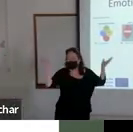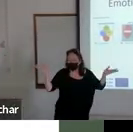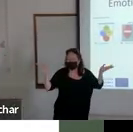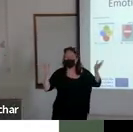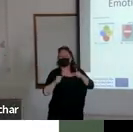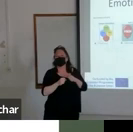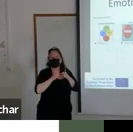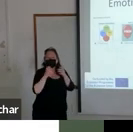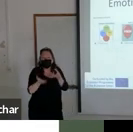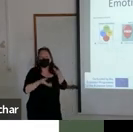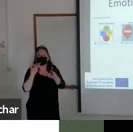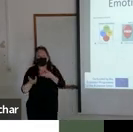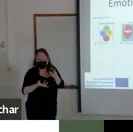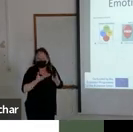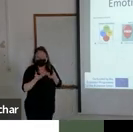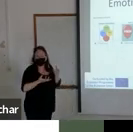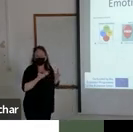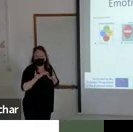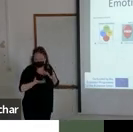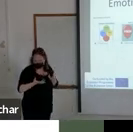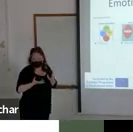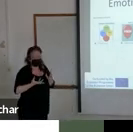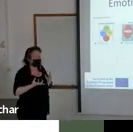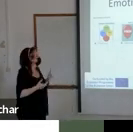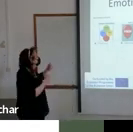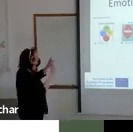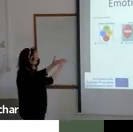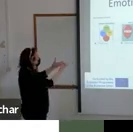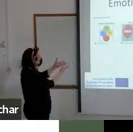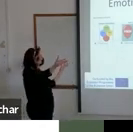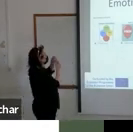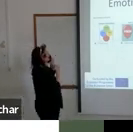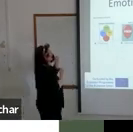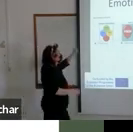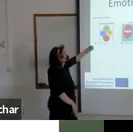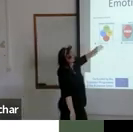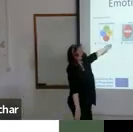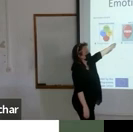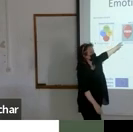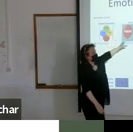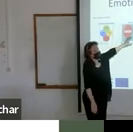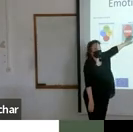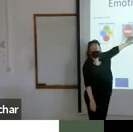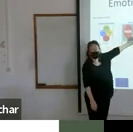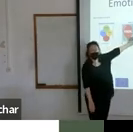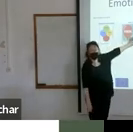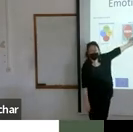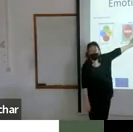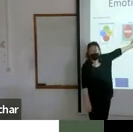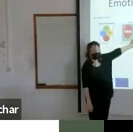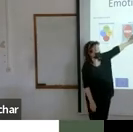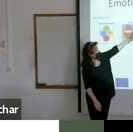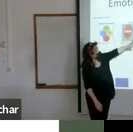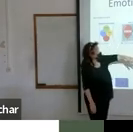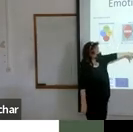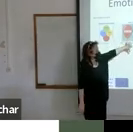about marriage. So these were the topics that we chose, okay? The meaning of life. Stress was a very popular